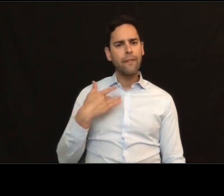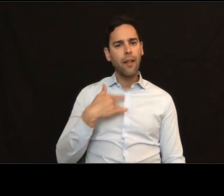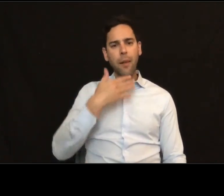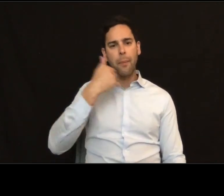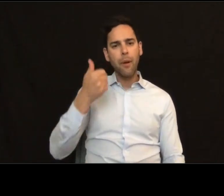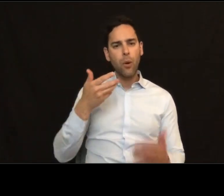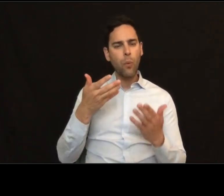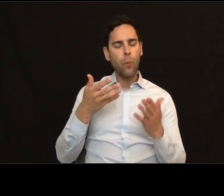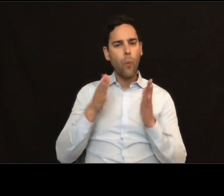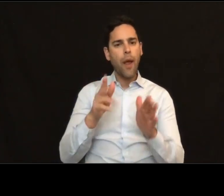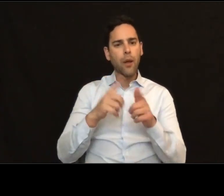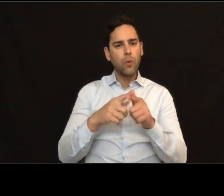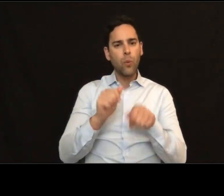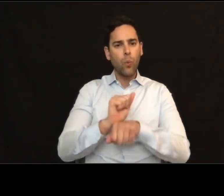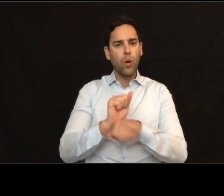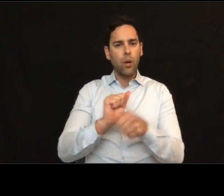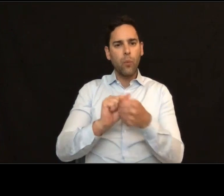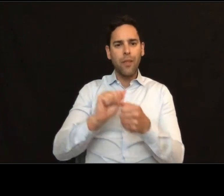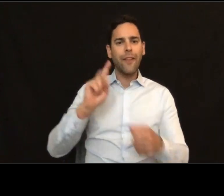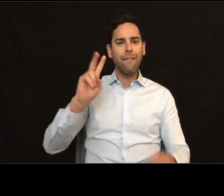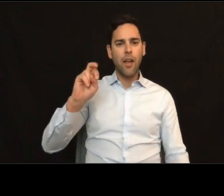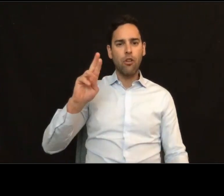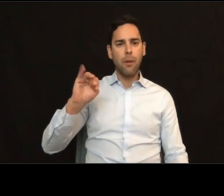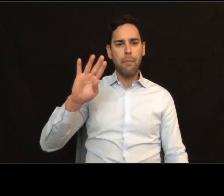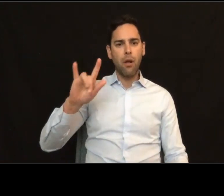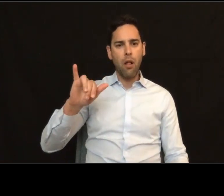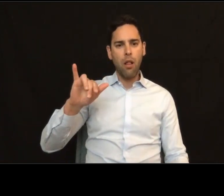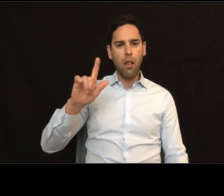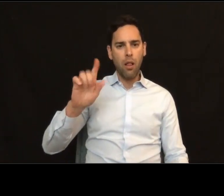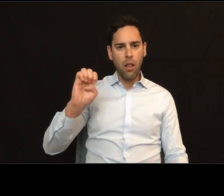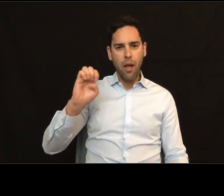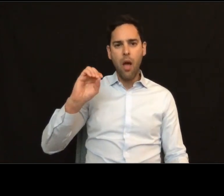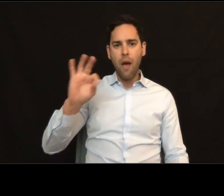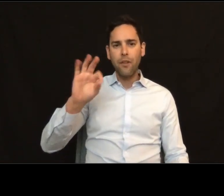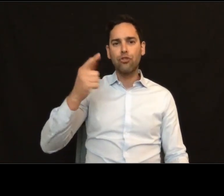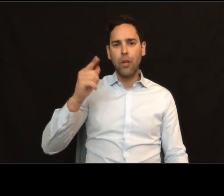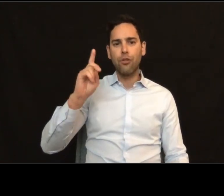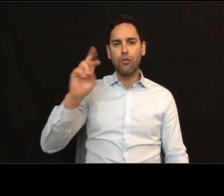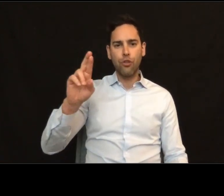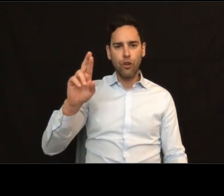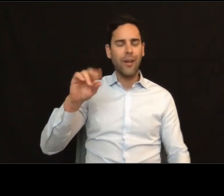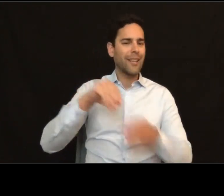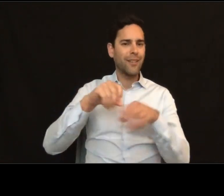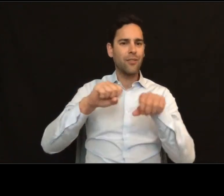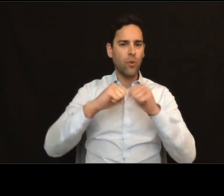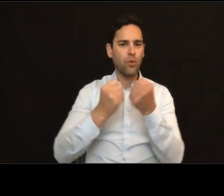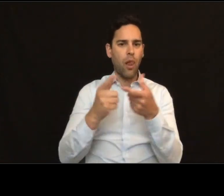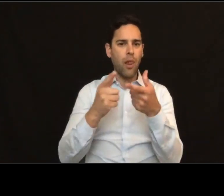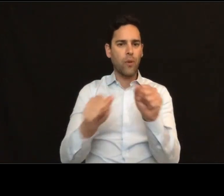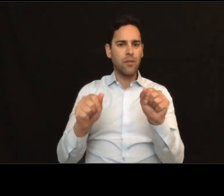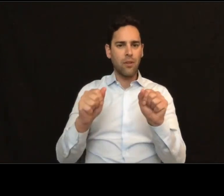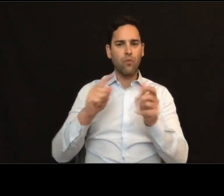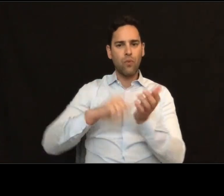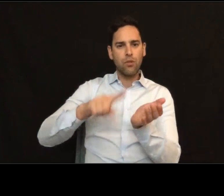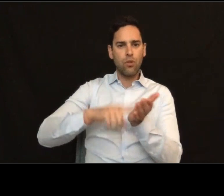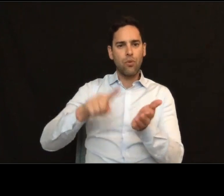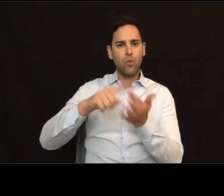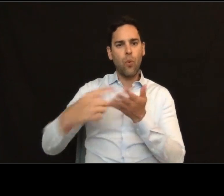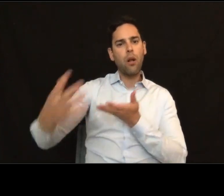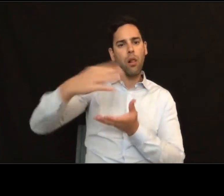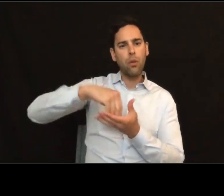of gender in sociolinguistics research so as to include / not alienate trans folk? At some point, I only